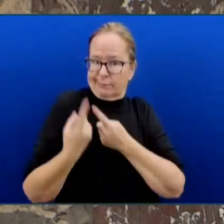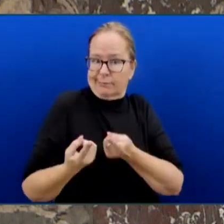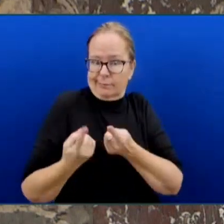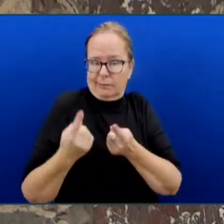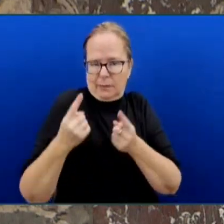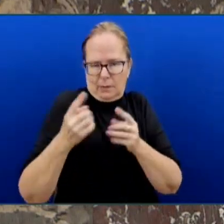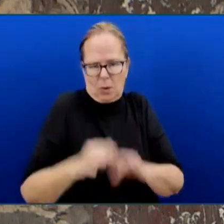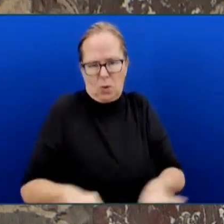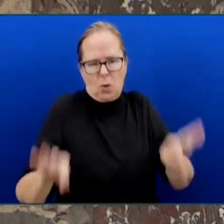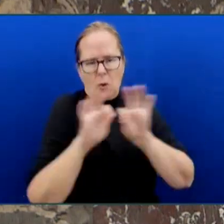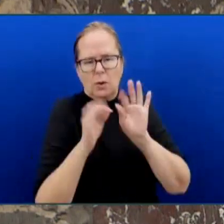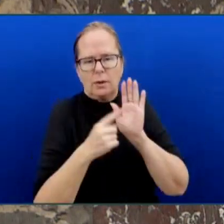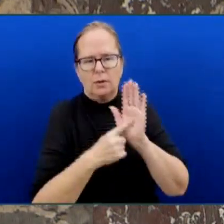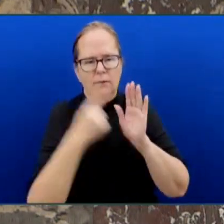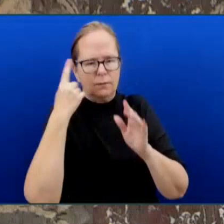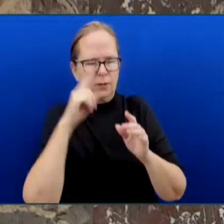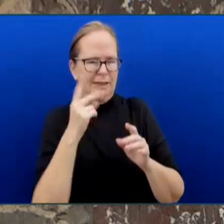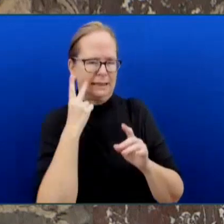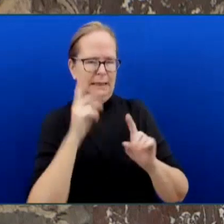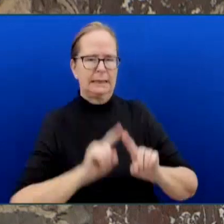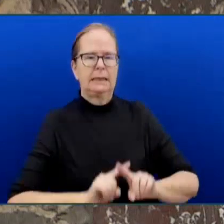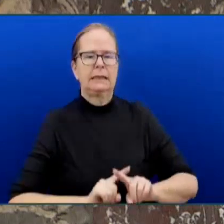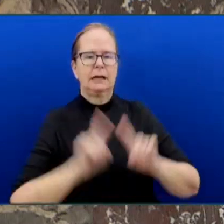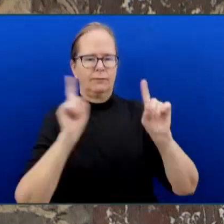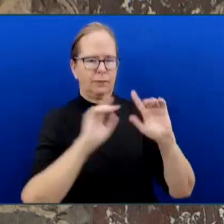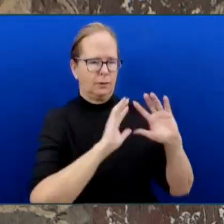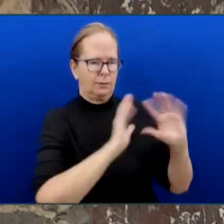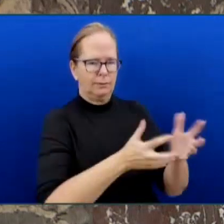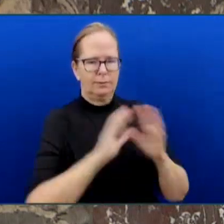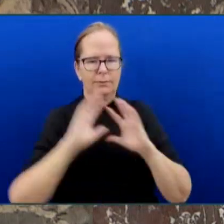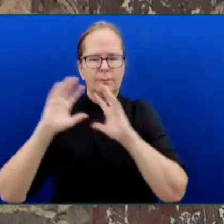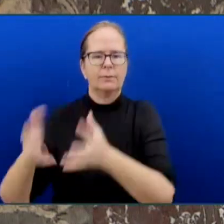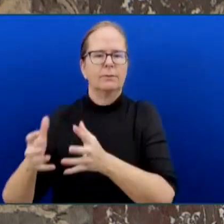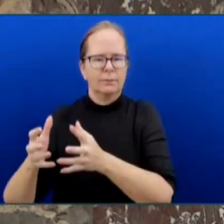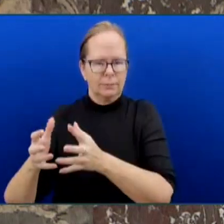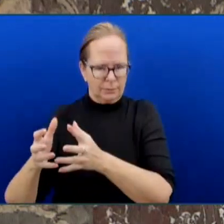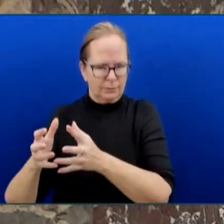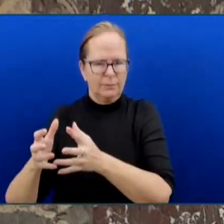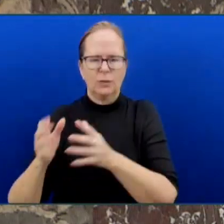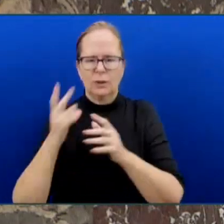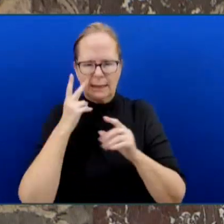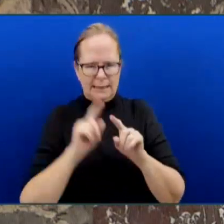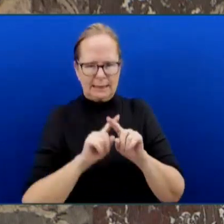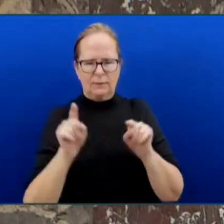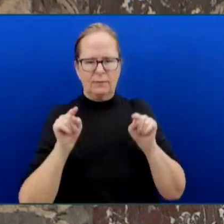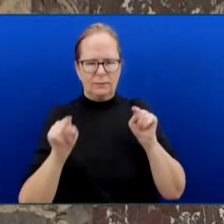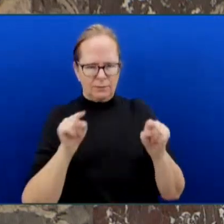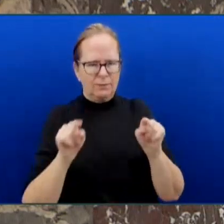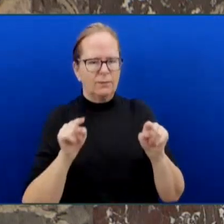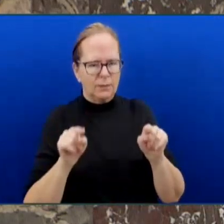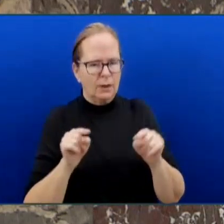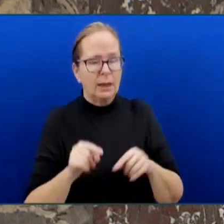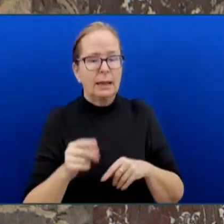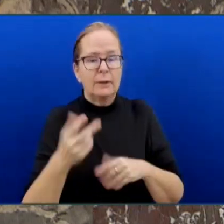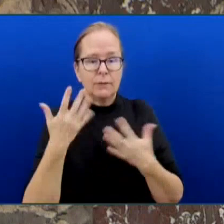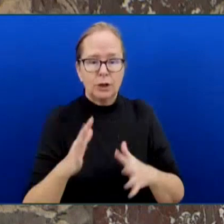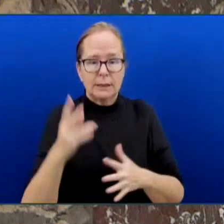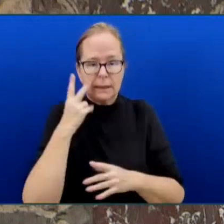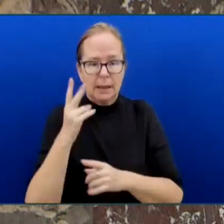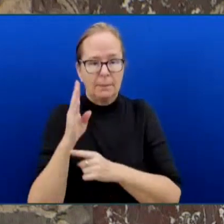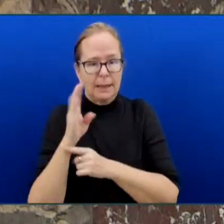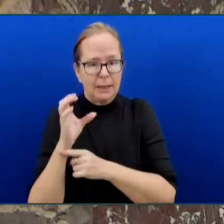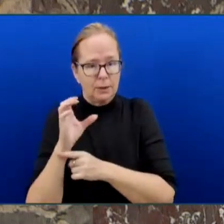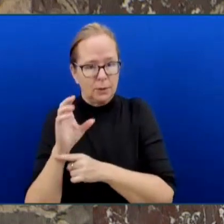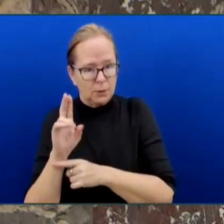the Leader of the Opposition and the BCUP party stand up and vote against literally every single